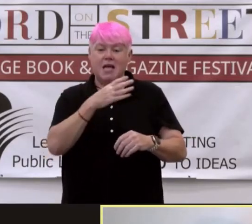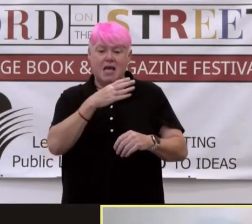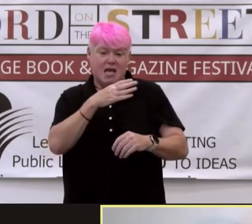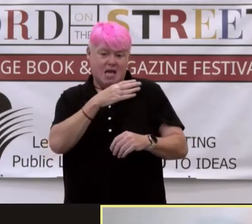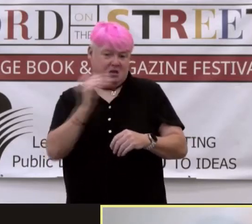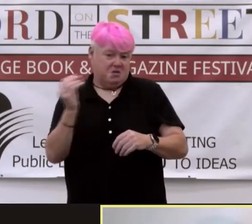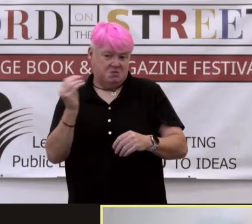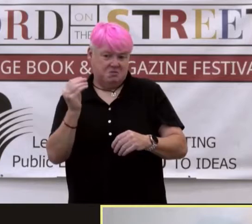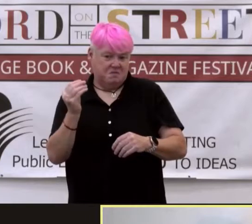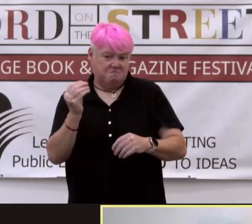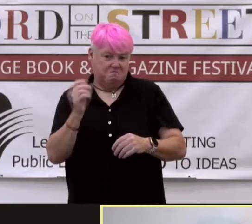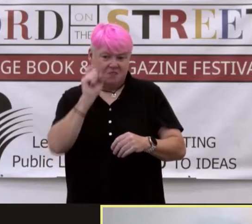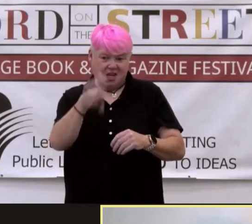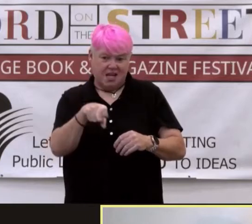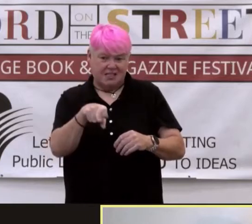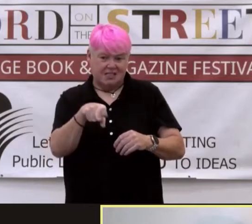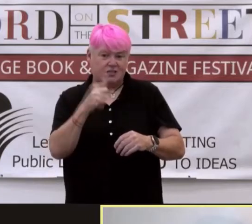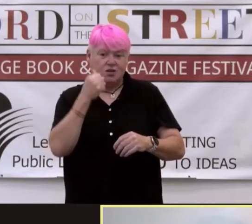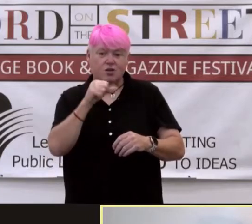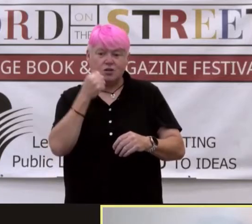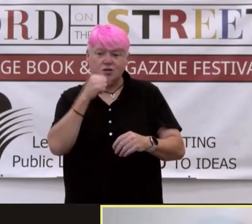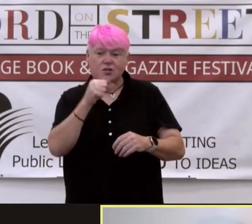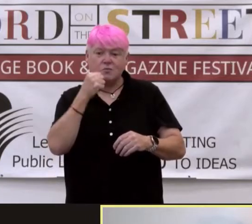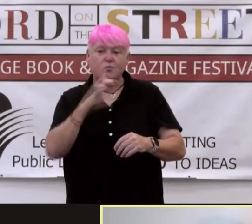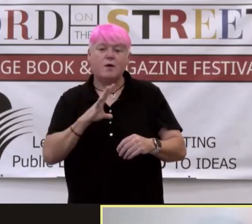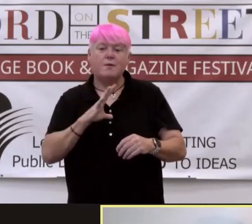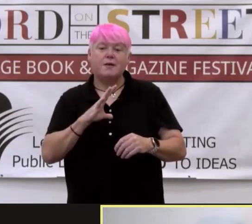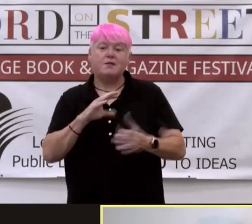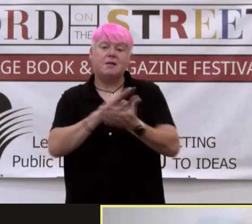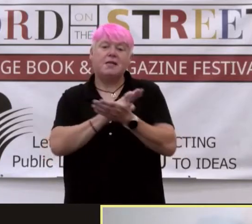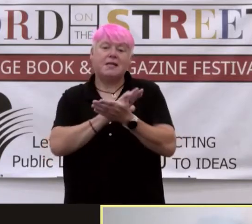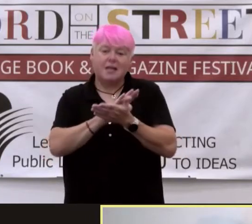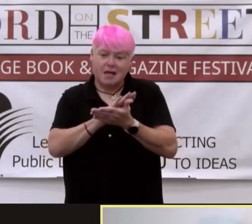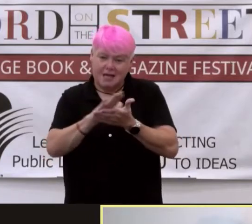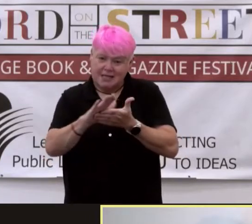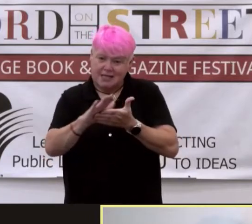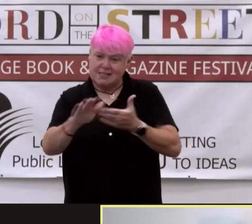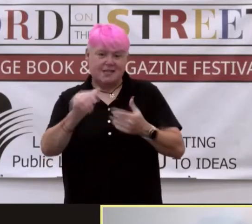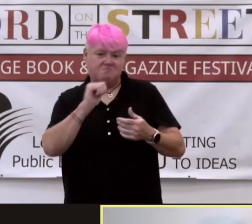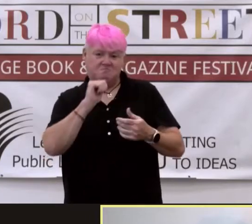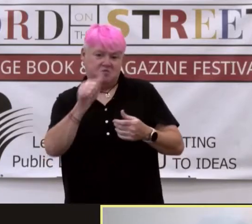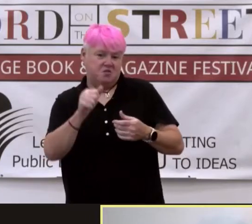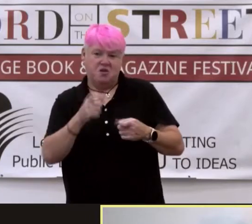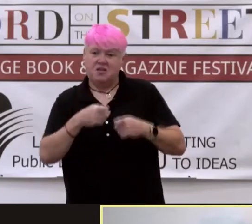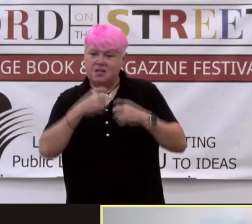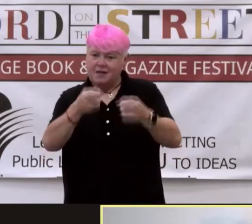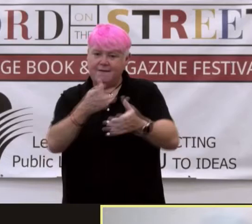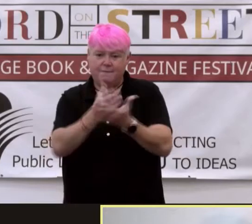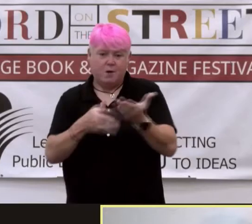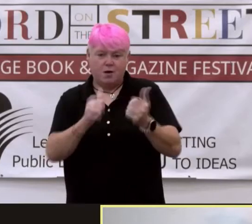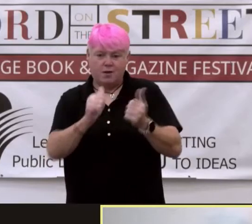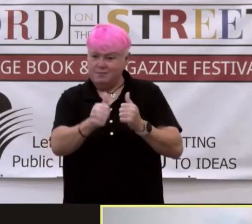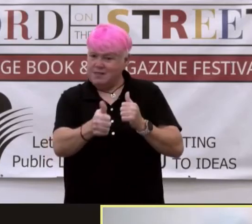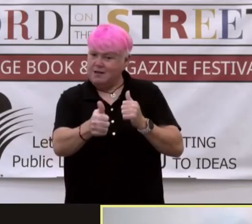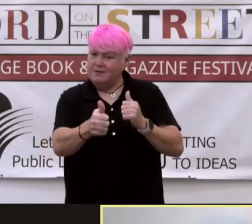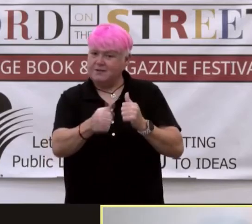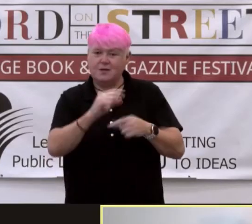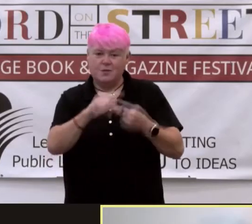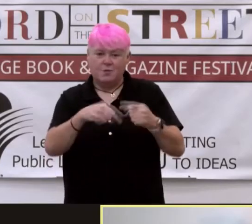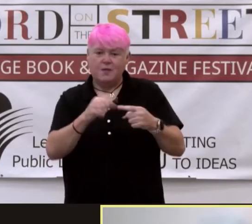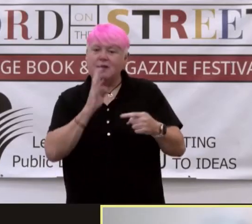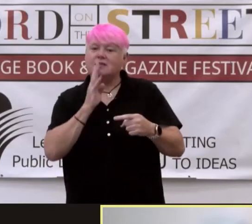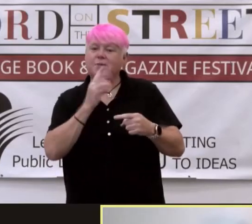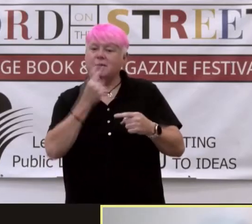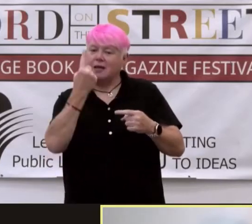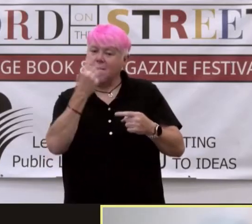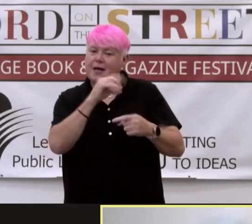often ask girls and women to be nice at the expense of themselves. And then when they do speak up, when they do push